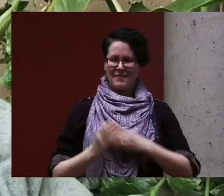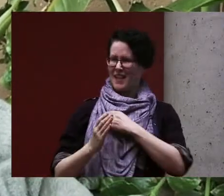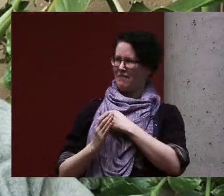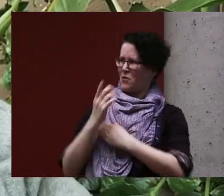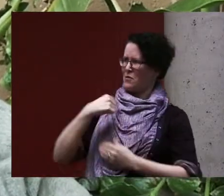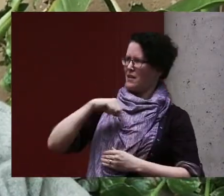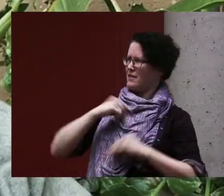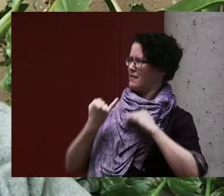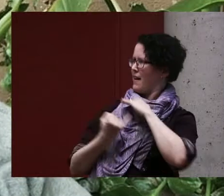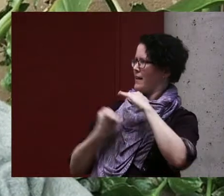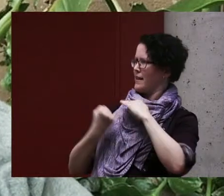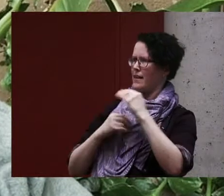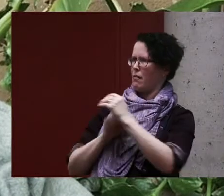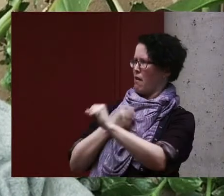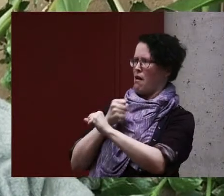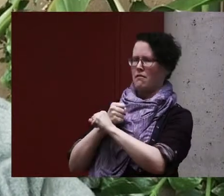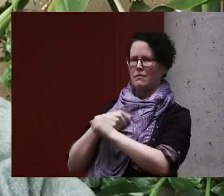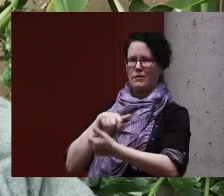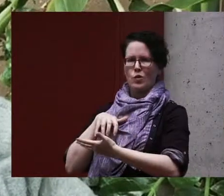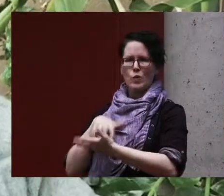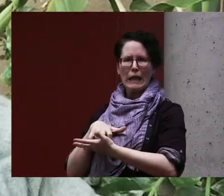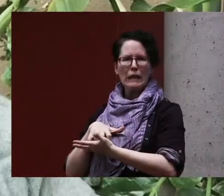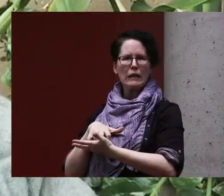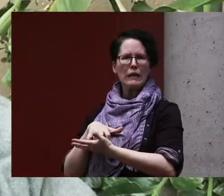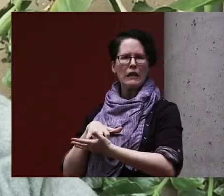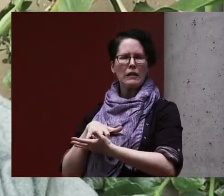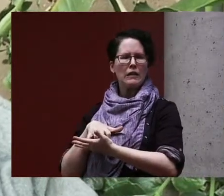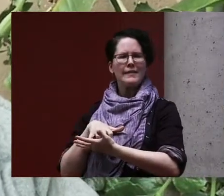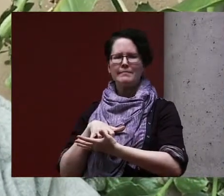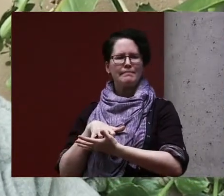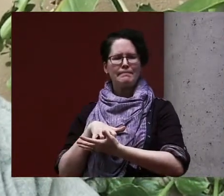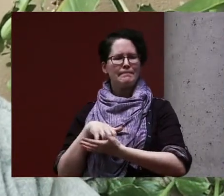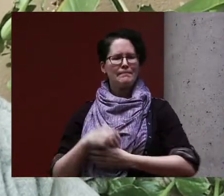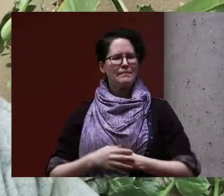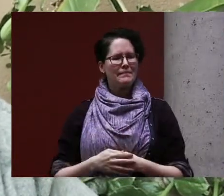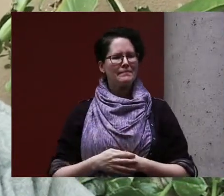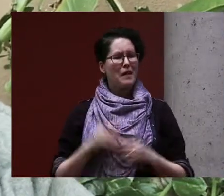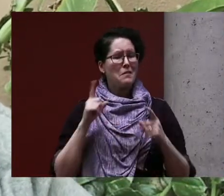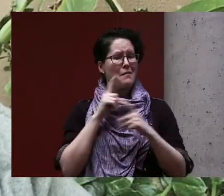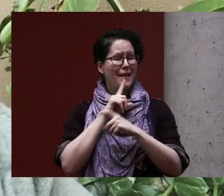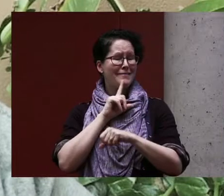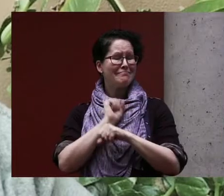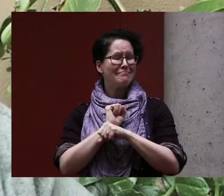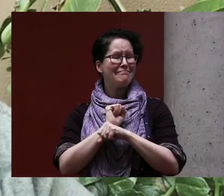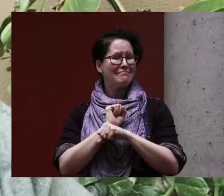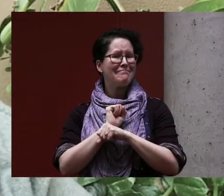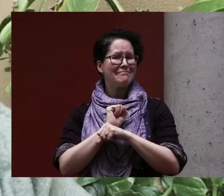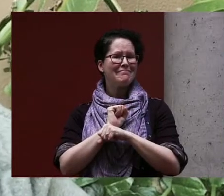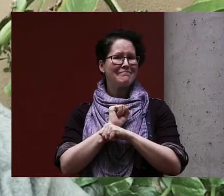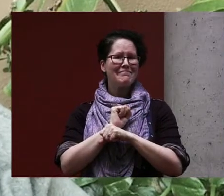keeping us isolated and weak. It is indeed a